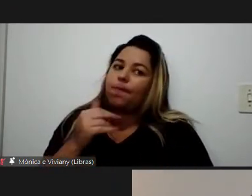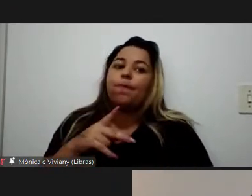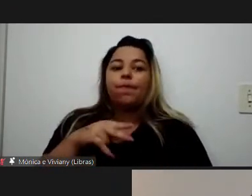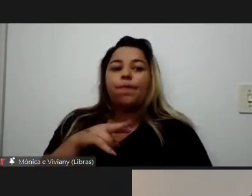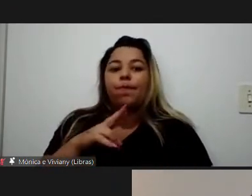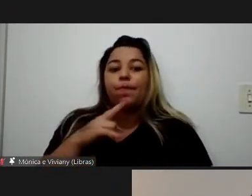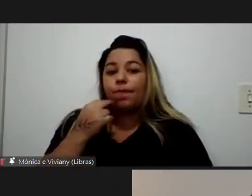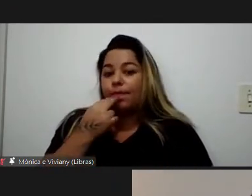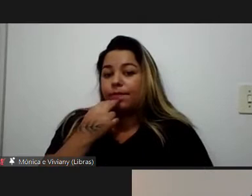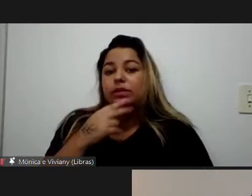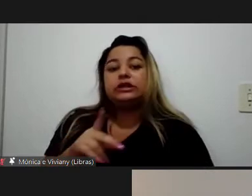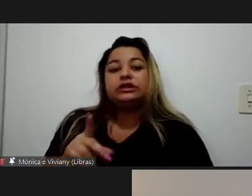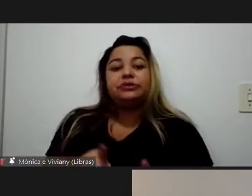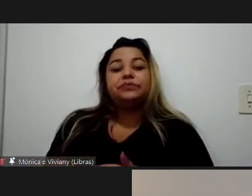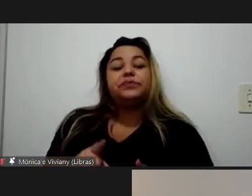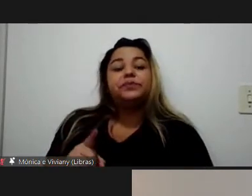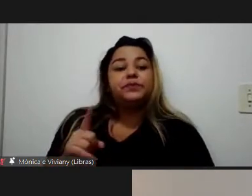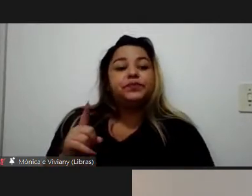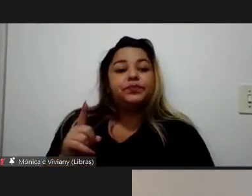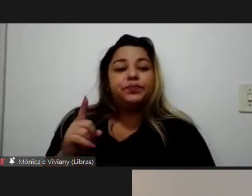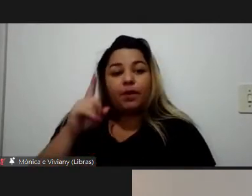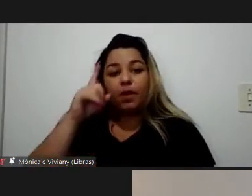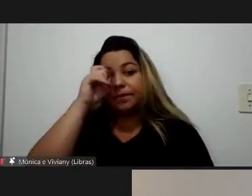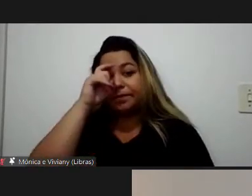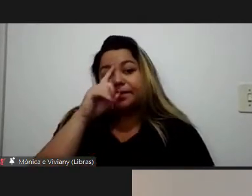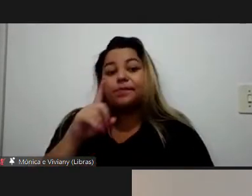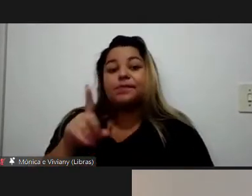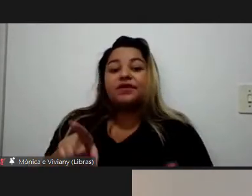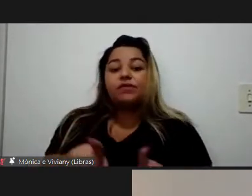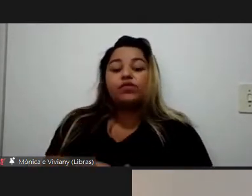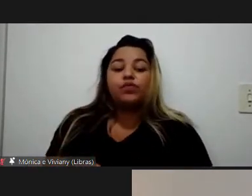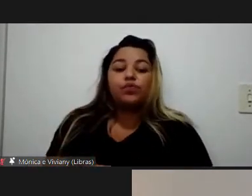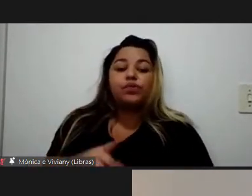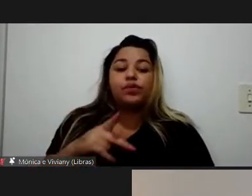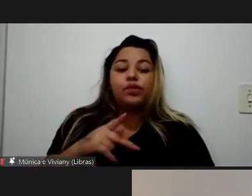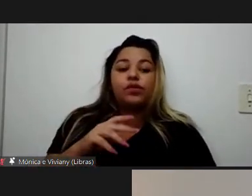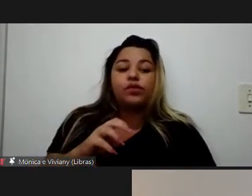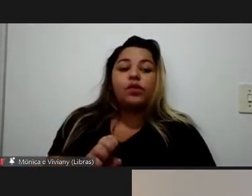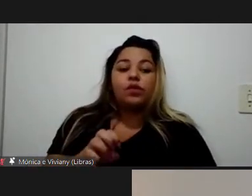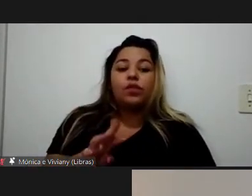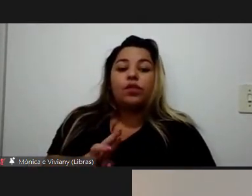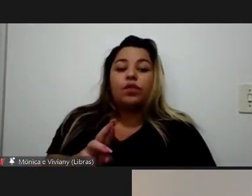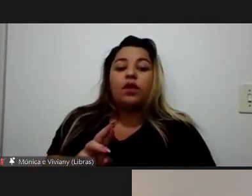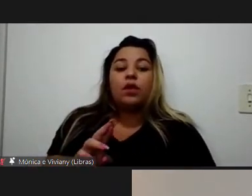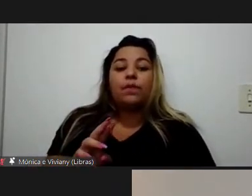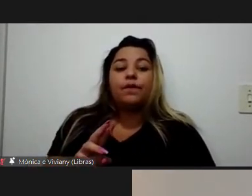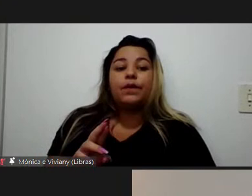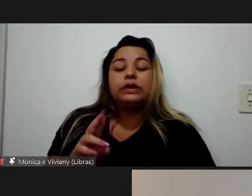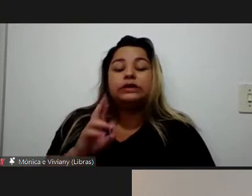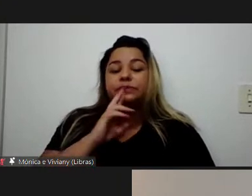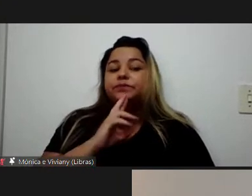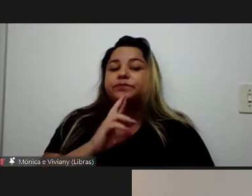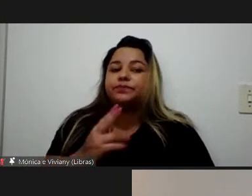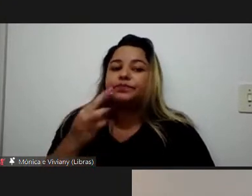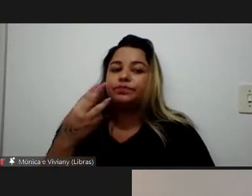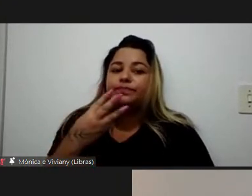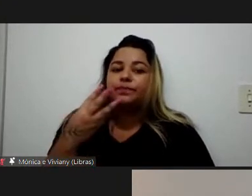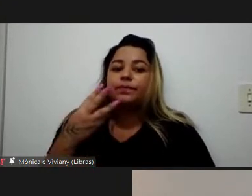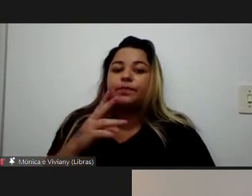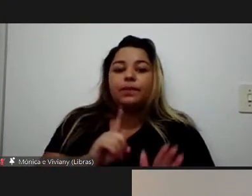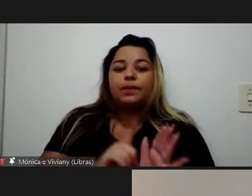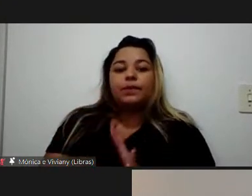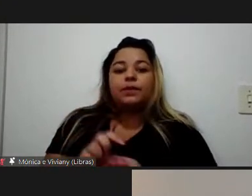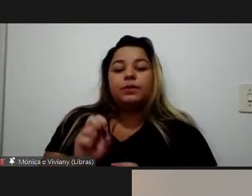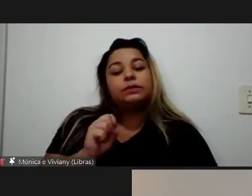care within nutrition, within this medical hegemonic model? And I'm going to ask Dr. Peter to answer these